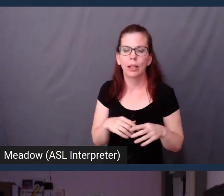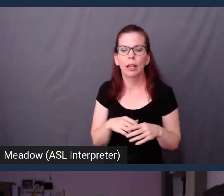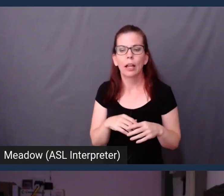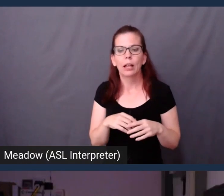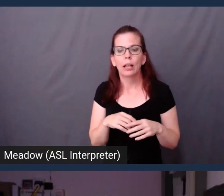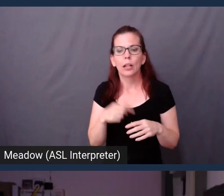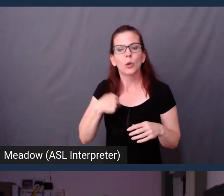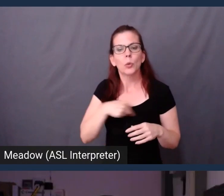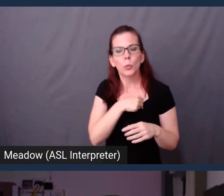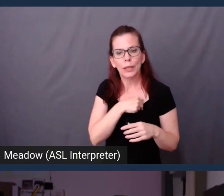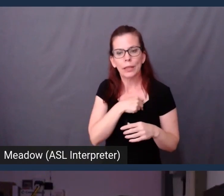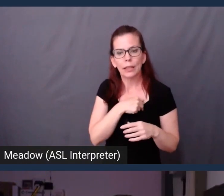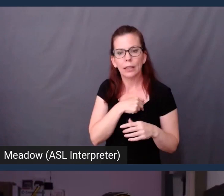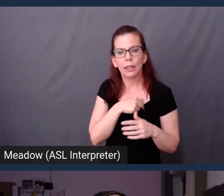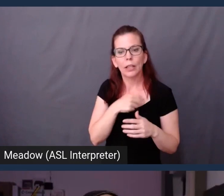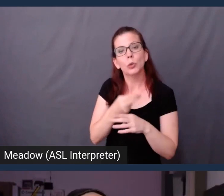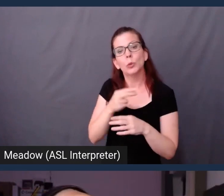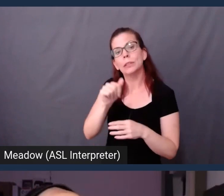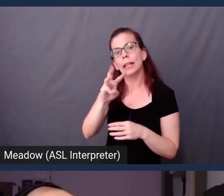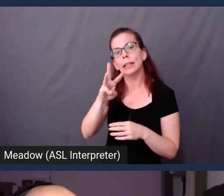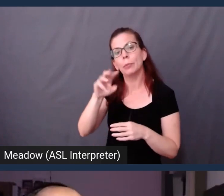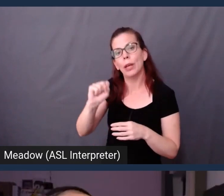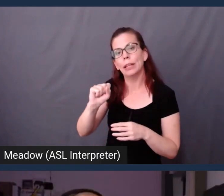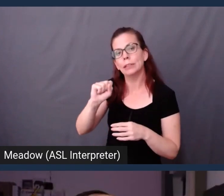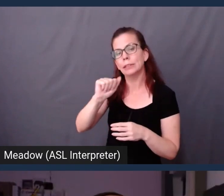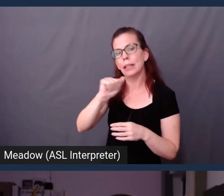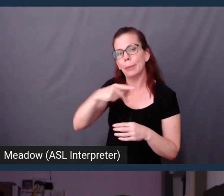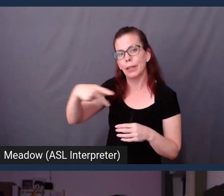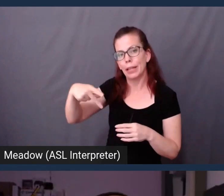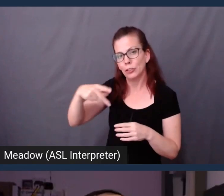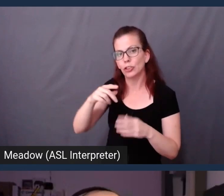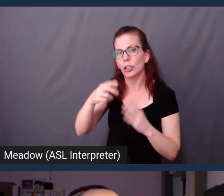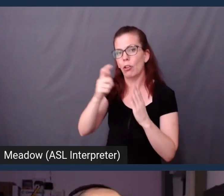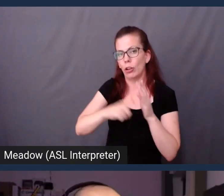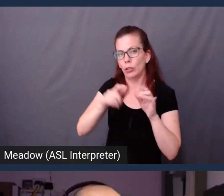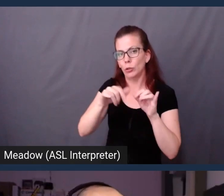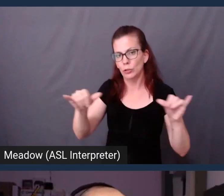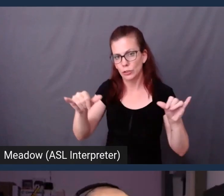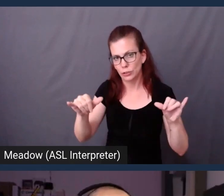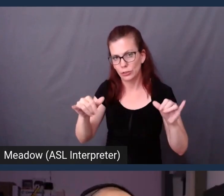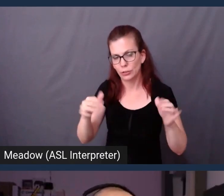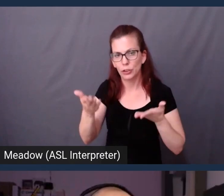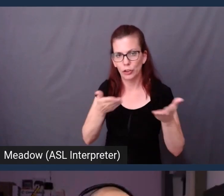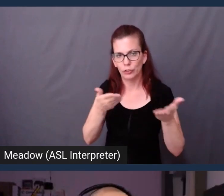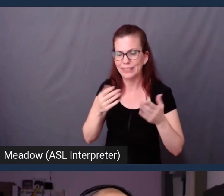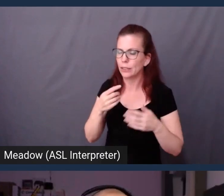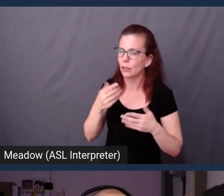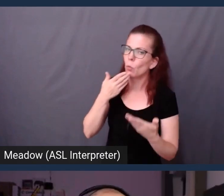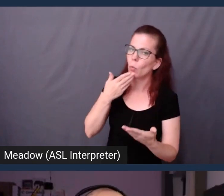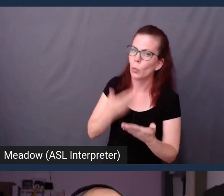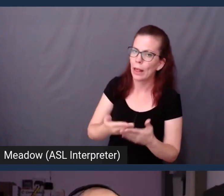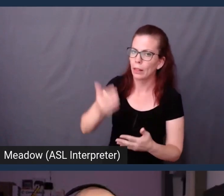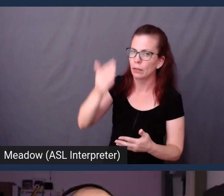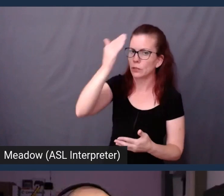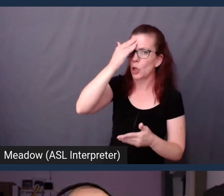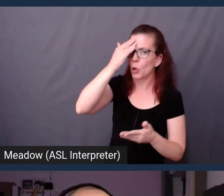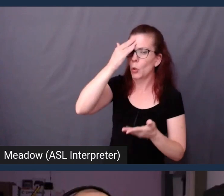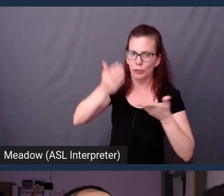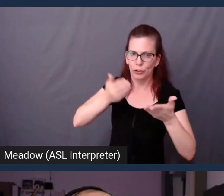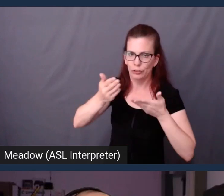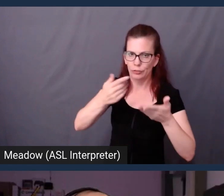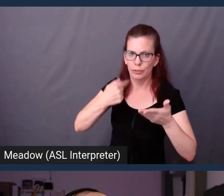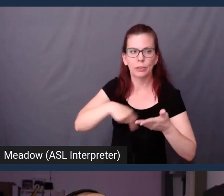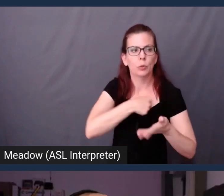We use AWS application auto-scaling service. So the service that is well known and understood how it's used. We just using it as any